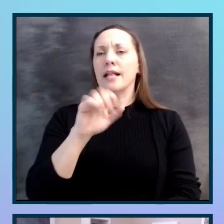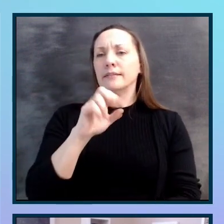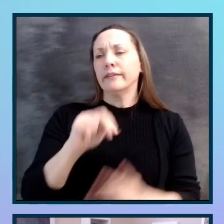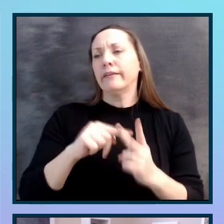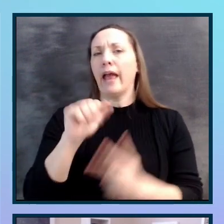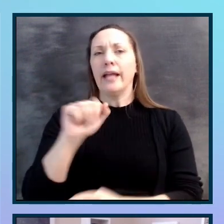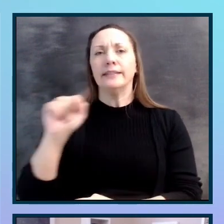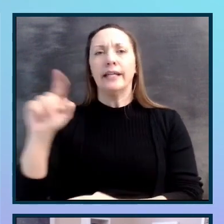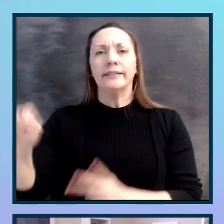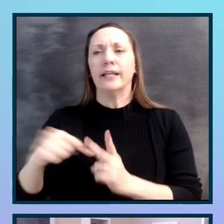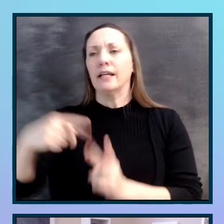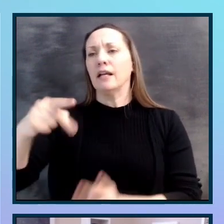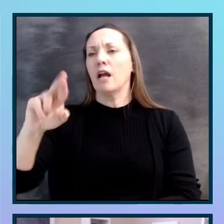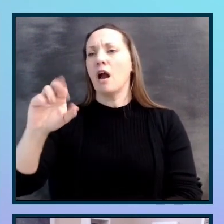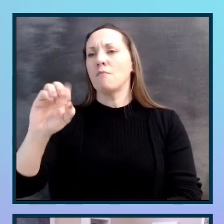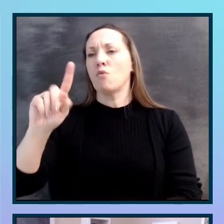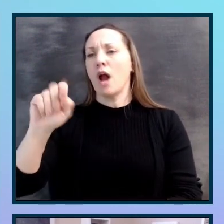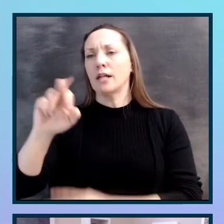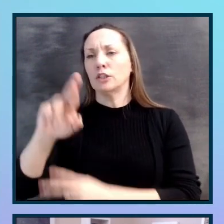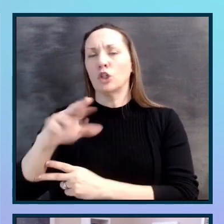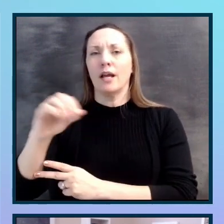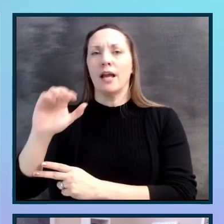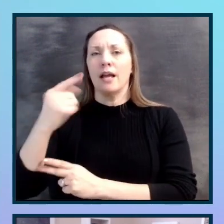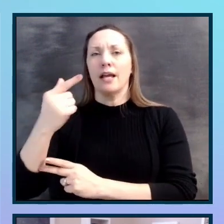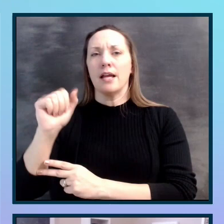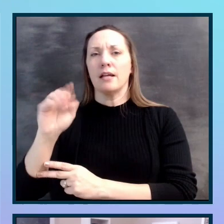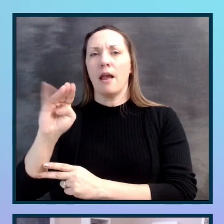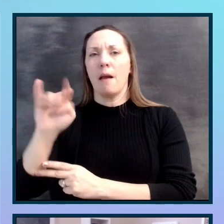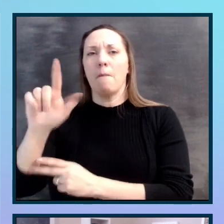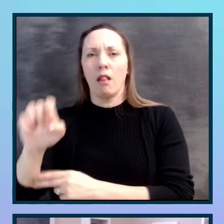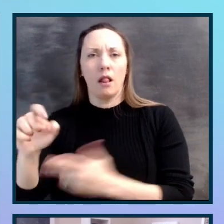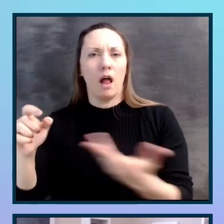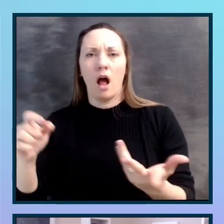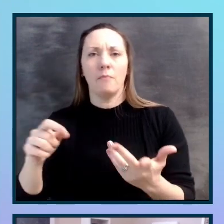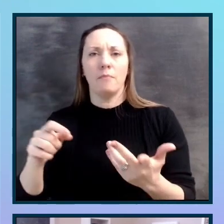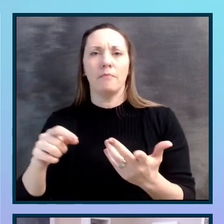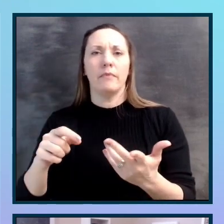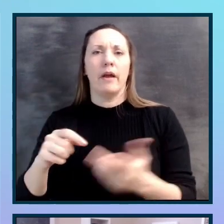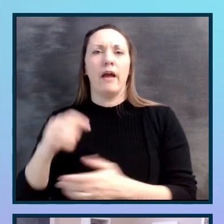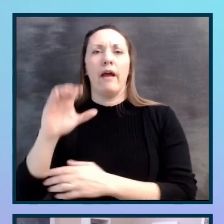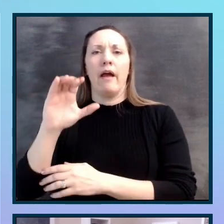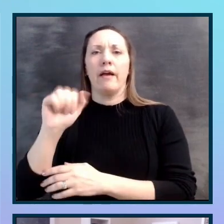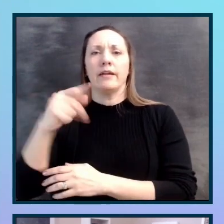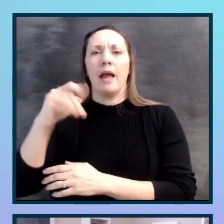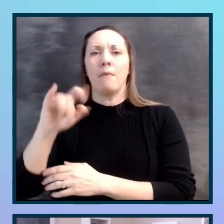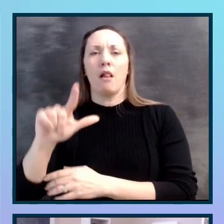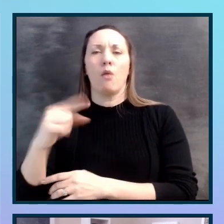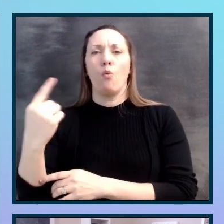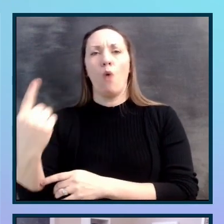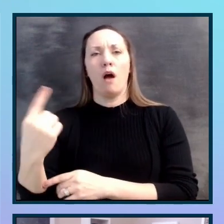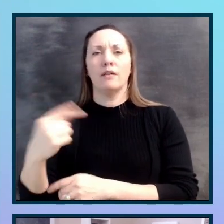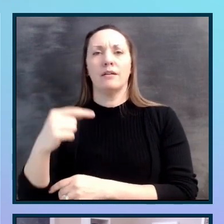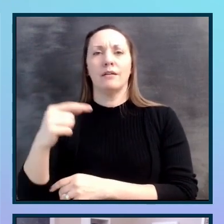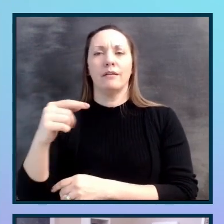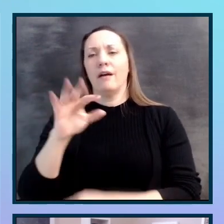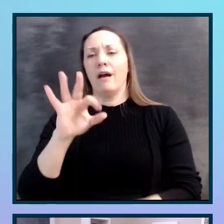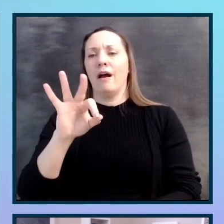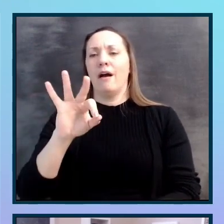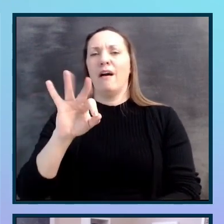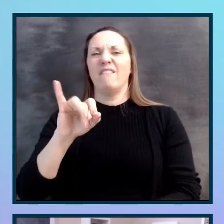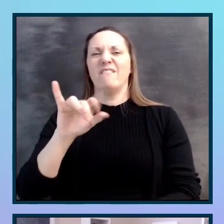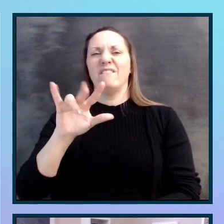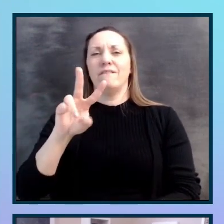Procter & Gamble, at Procter & Gamble, at Capital One, Five Guys Burgers and Fries, just